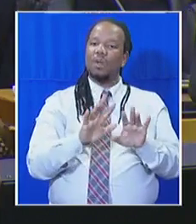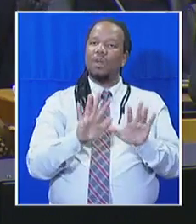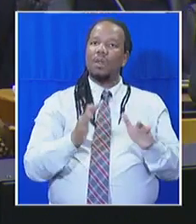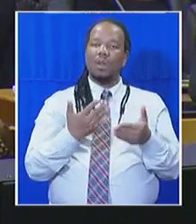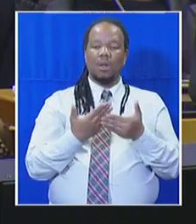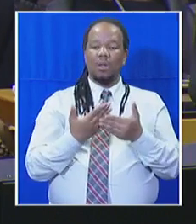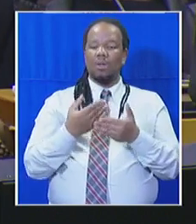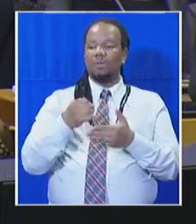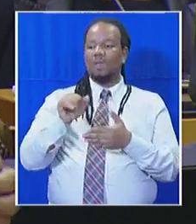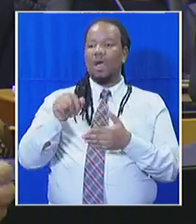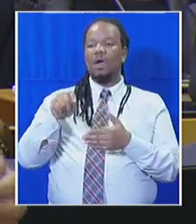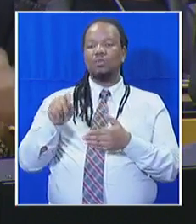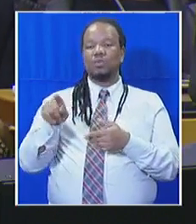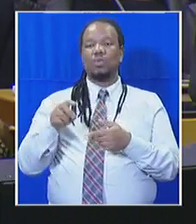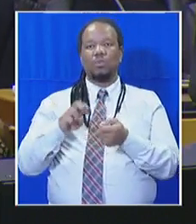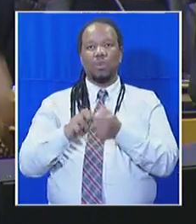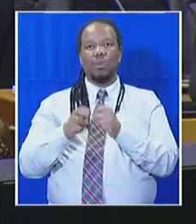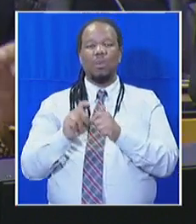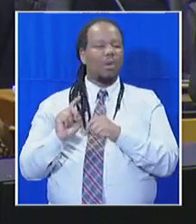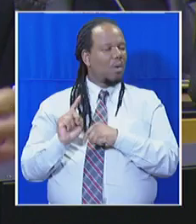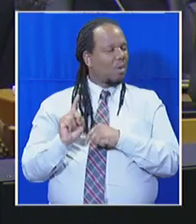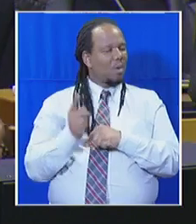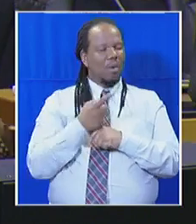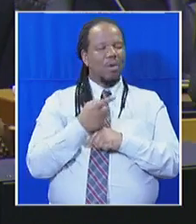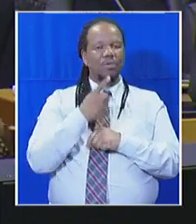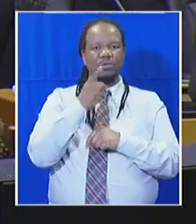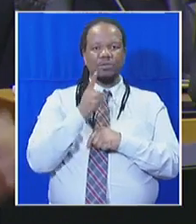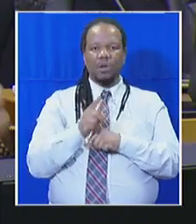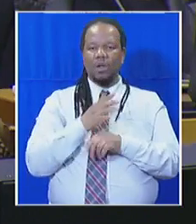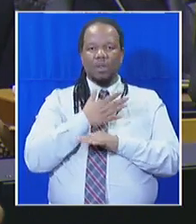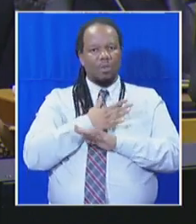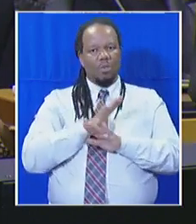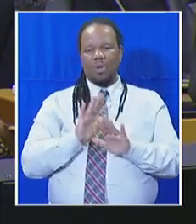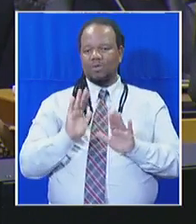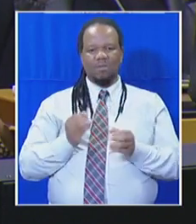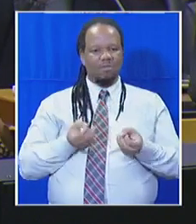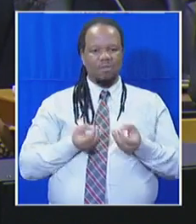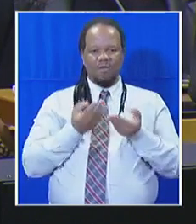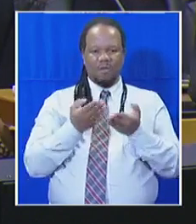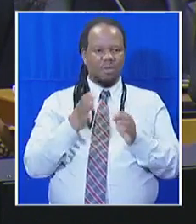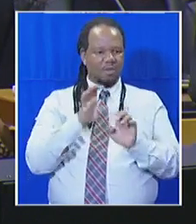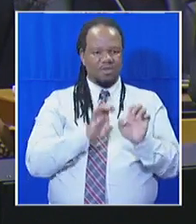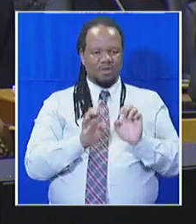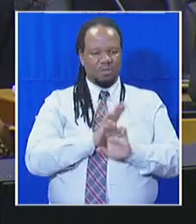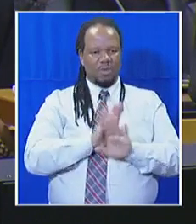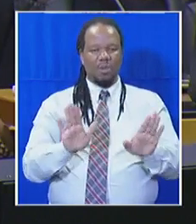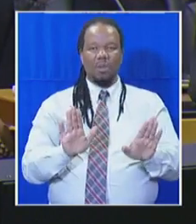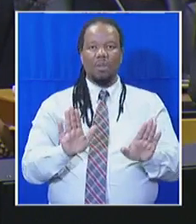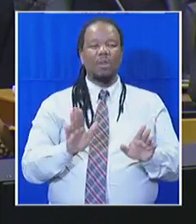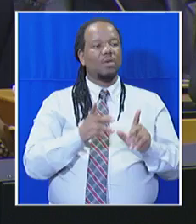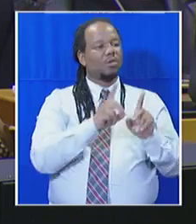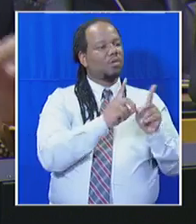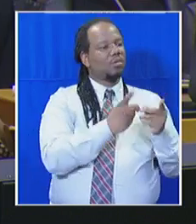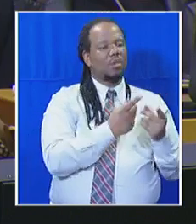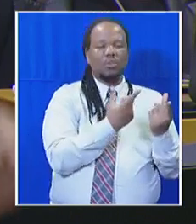SATU, it's a problem with all teacher unions who do not want to subject themselves to performance assessments. What the department has done, it has